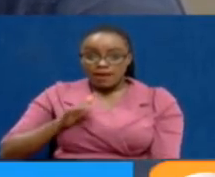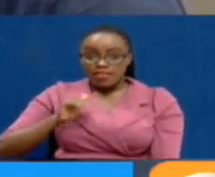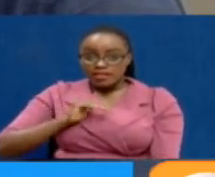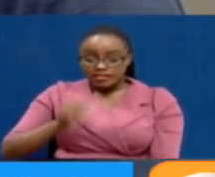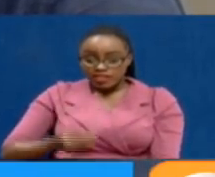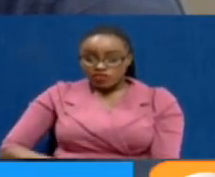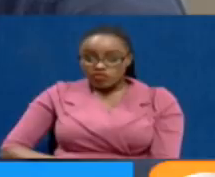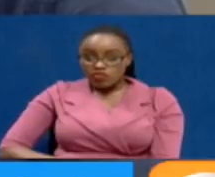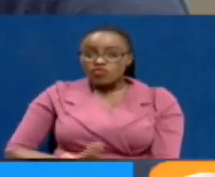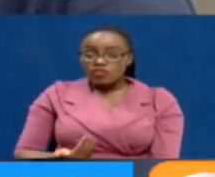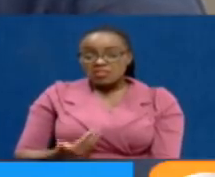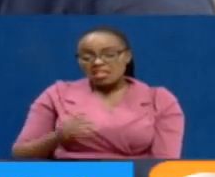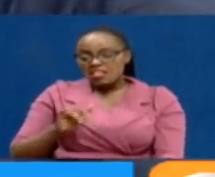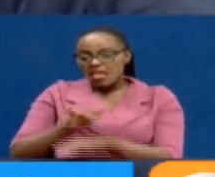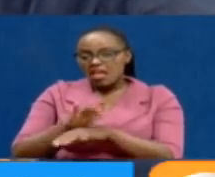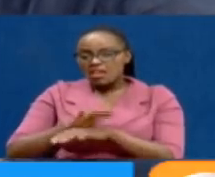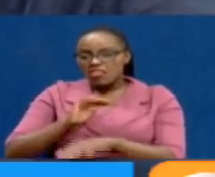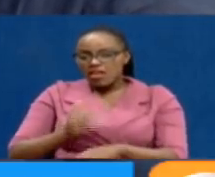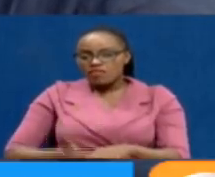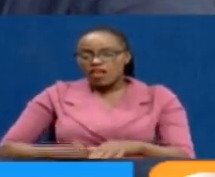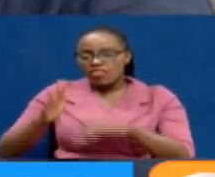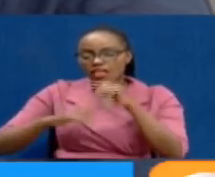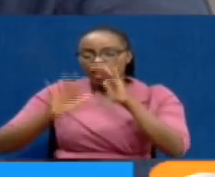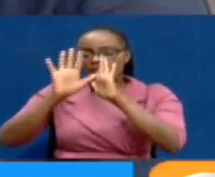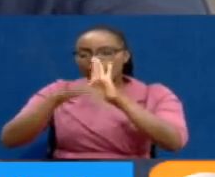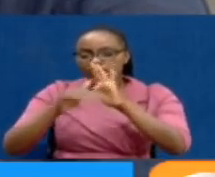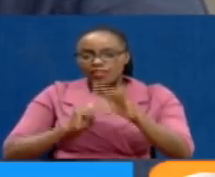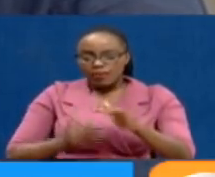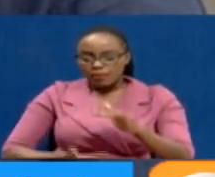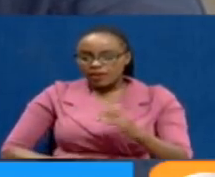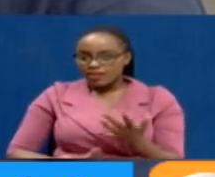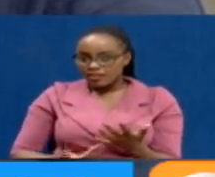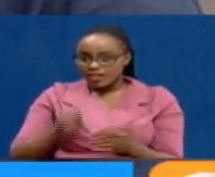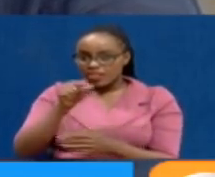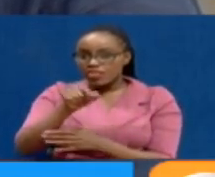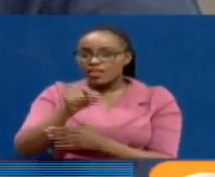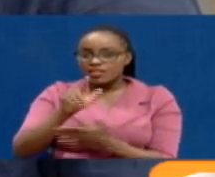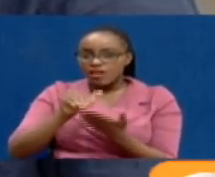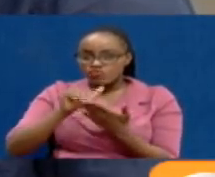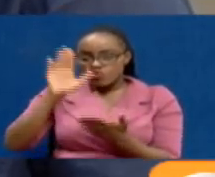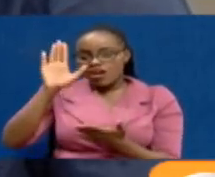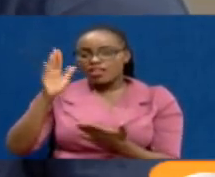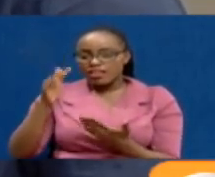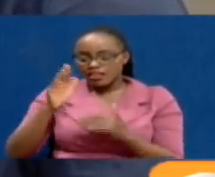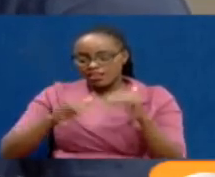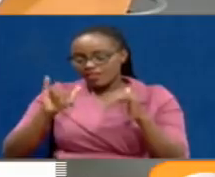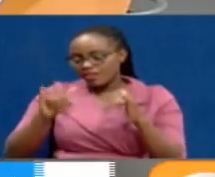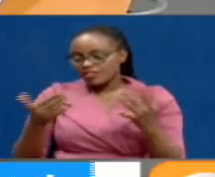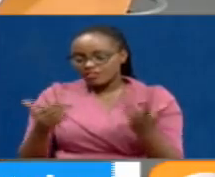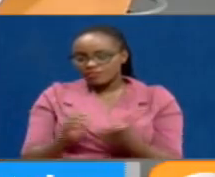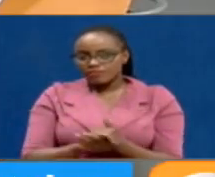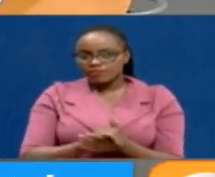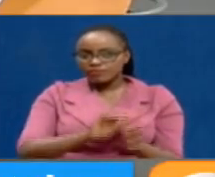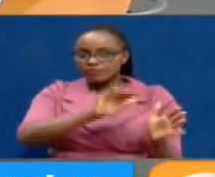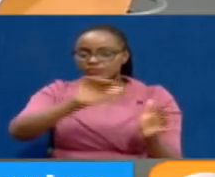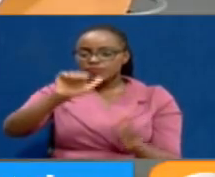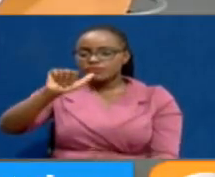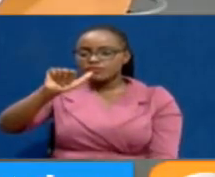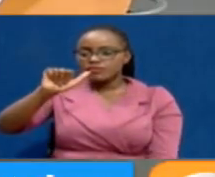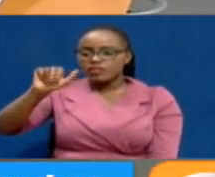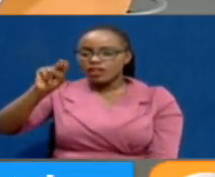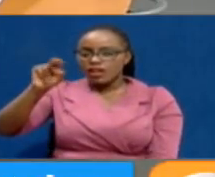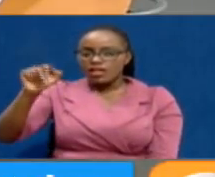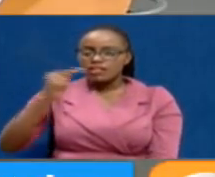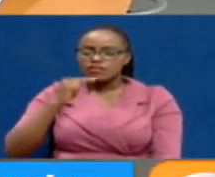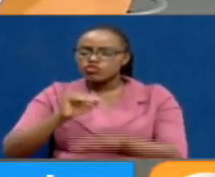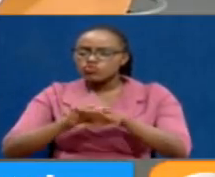pregnant but earlier in the pregnancy rather than later in the pregnancy. That is usually much more dangerous. Okay. Yes. And Susan here on Twitter